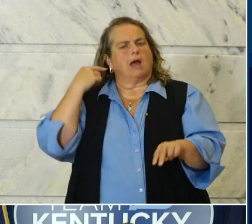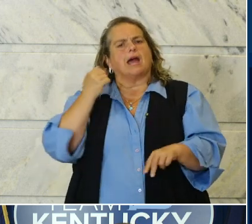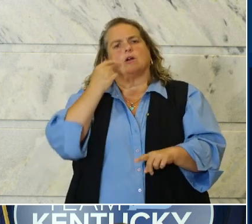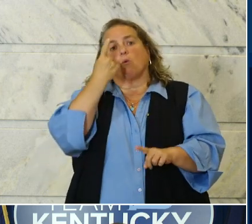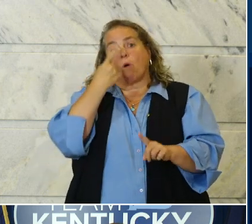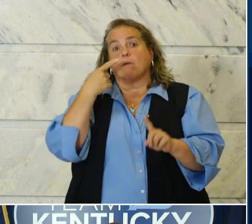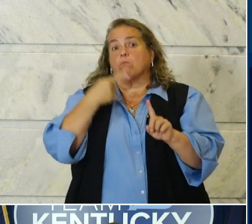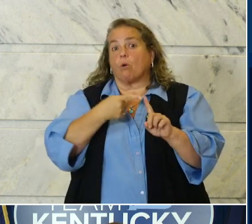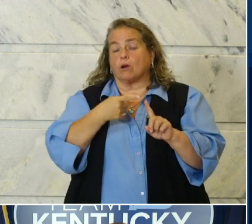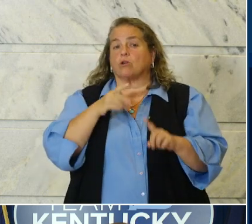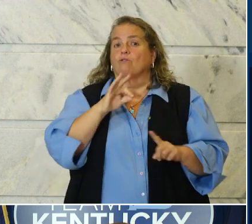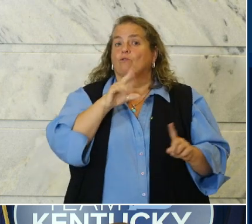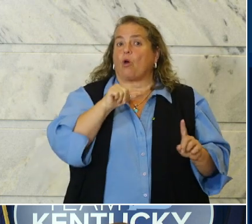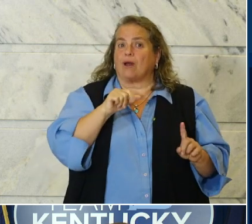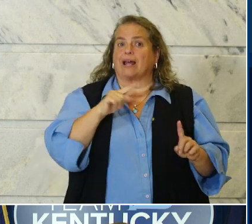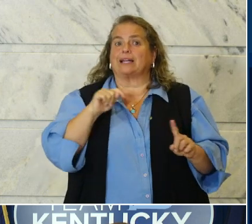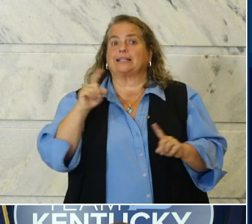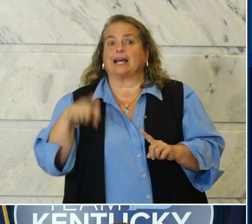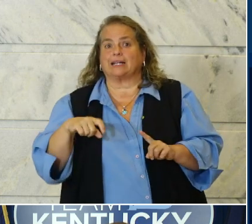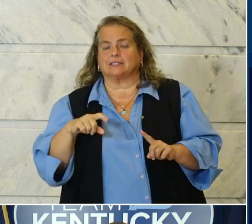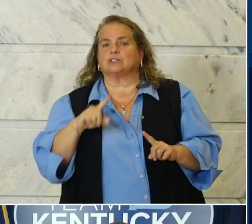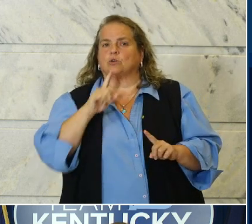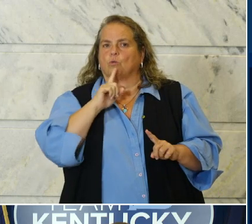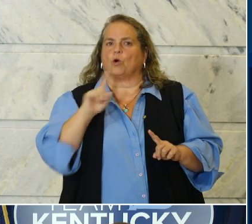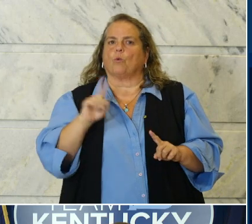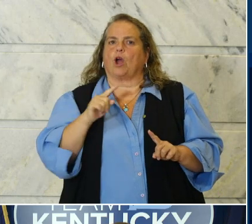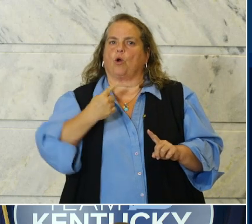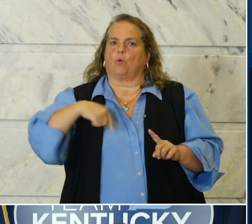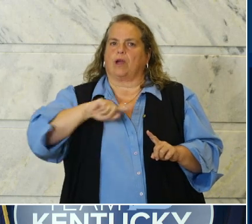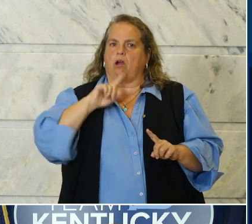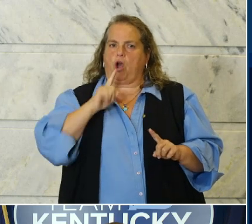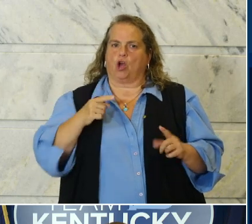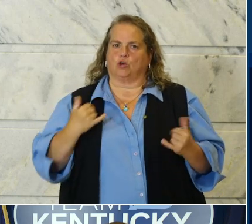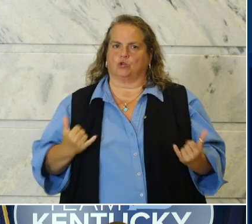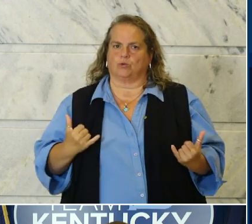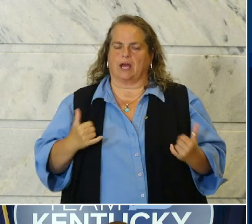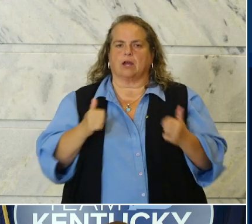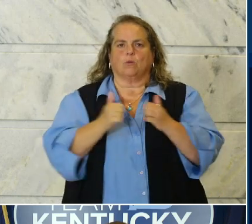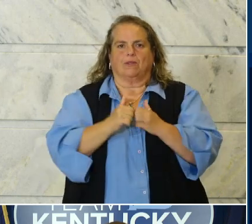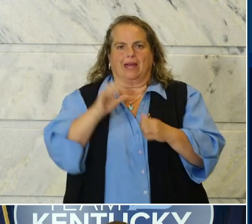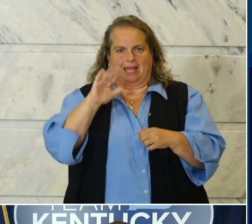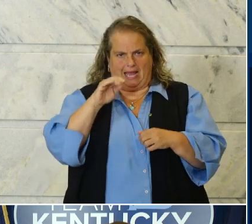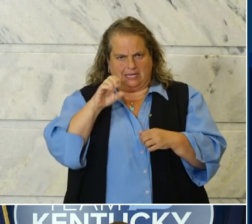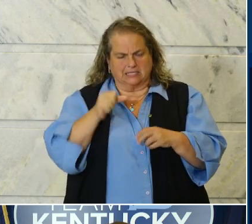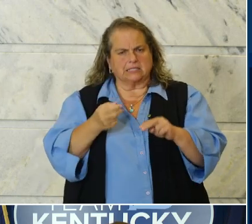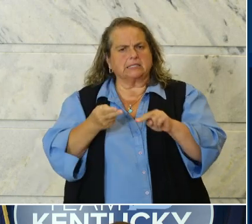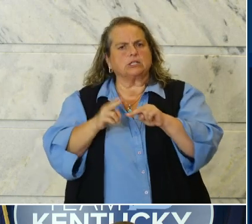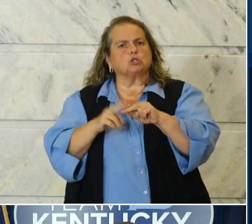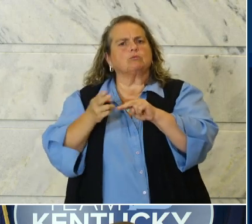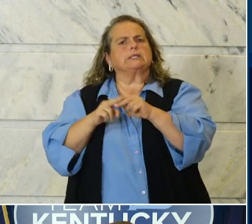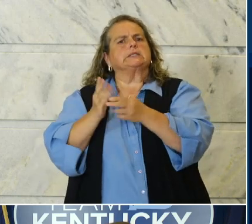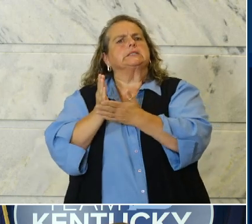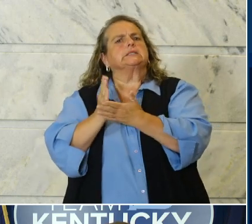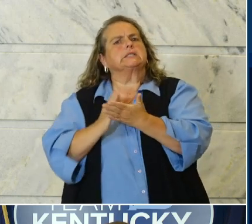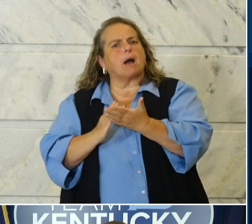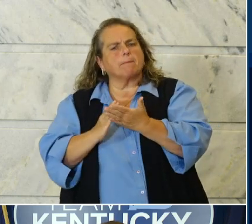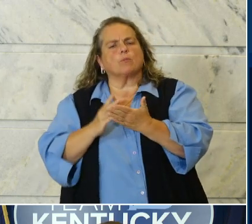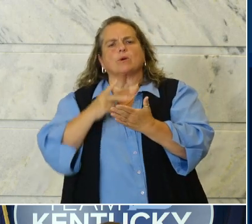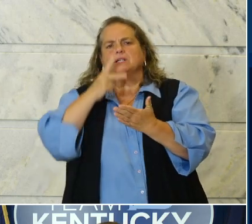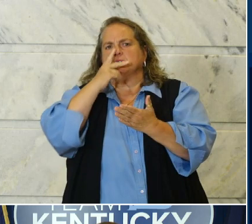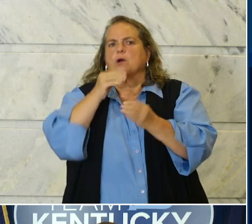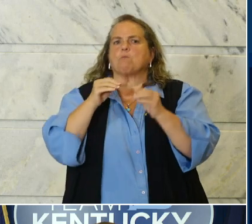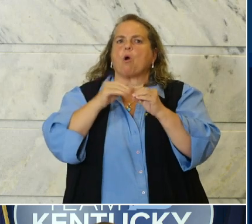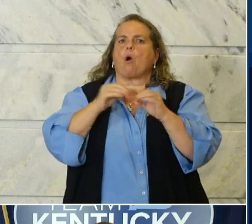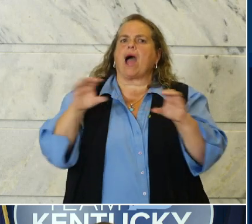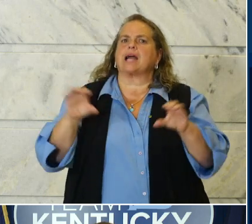and Texas were just where we are today, with cases that were increasing some, with seeing more activity